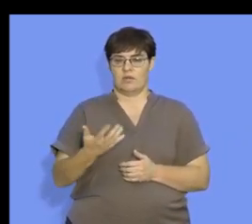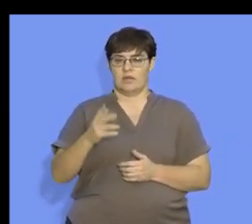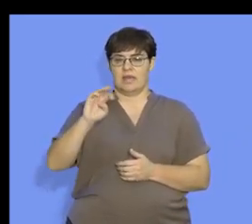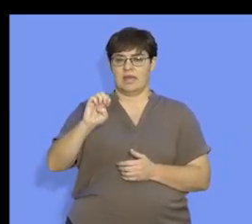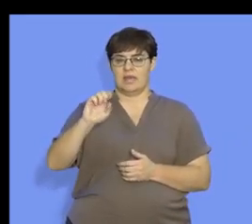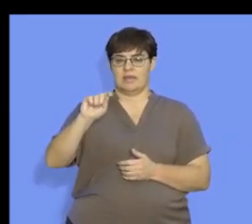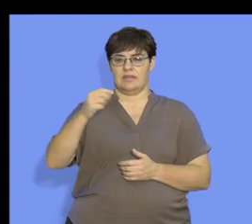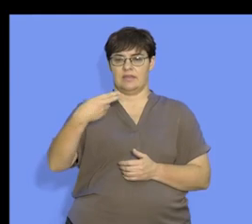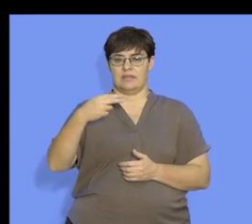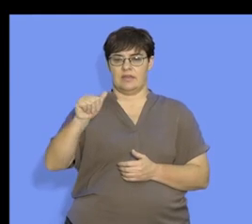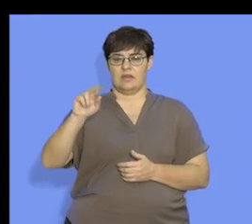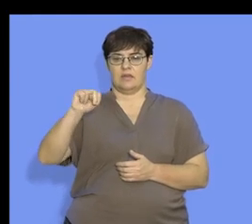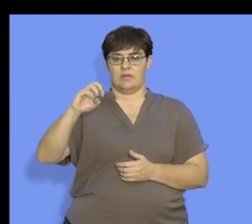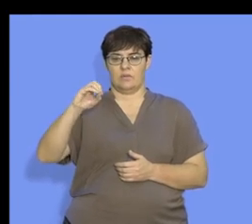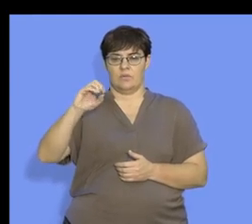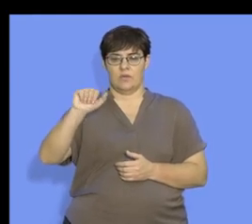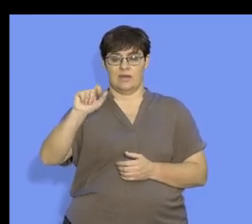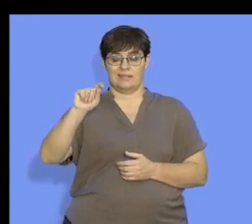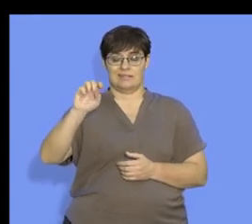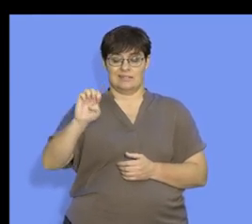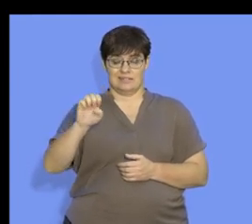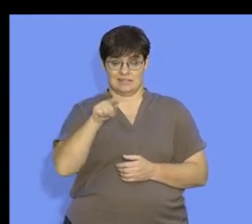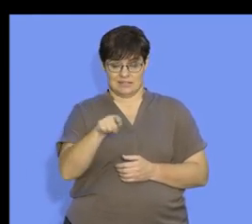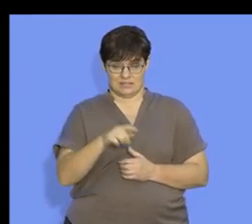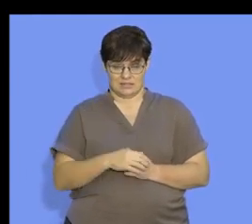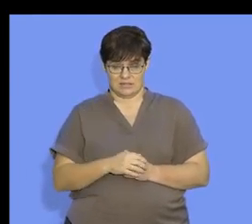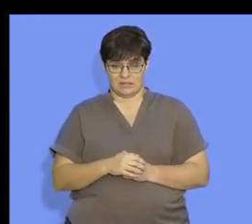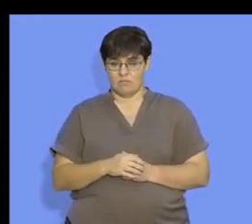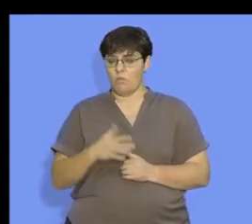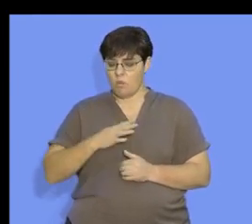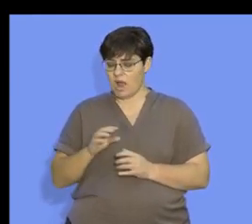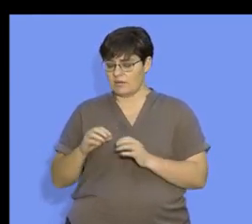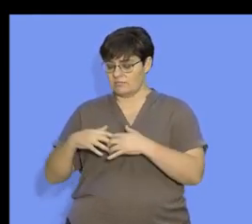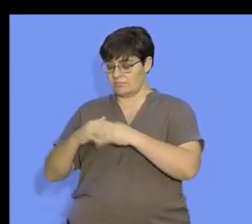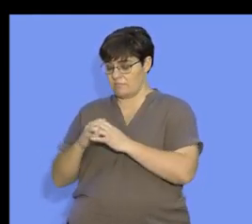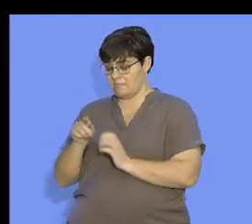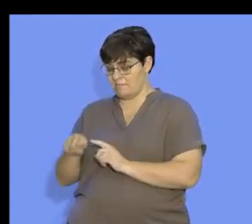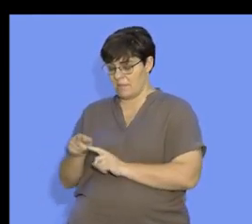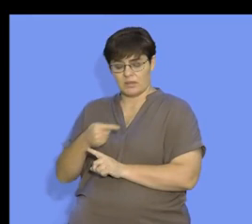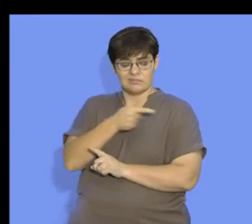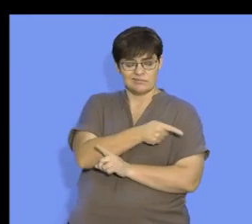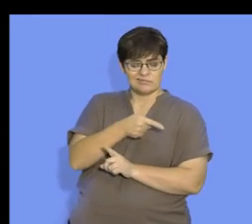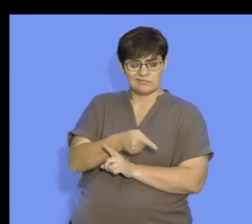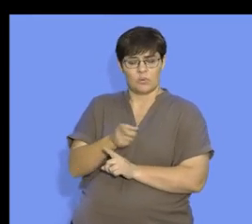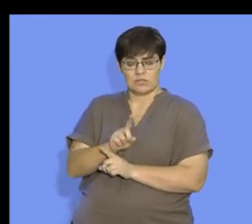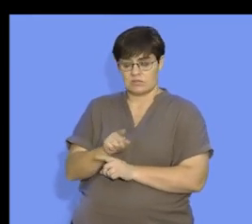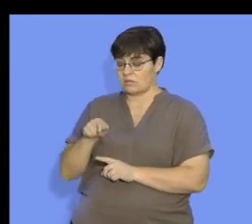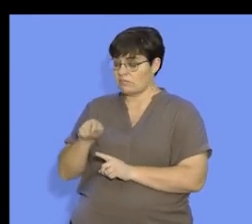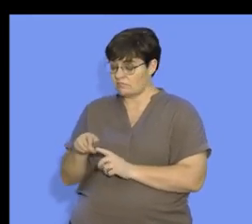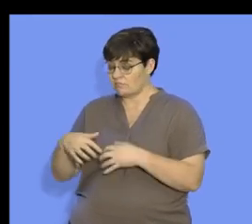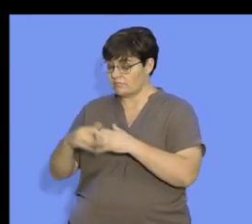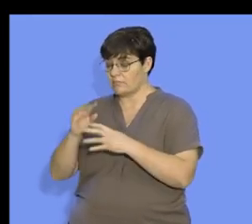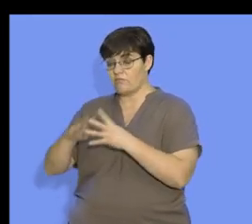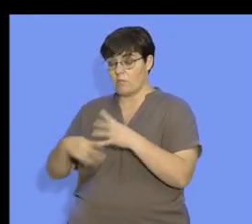ethanoid, right? First of all, we want the correct formula of sodium ethanoid. So sodium ethanoid,